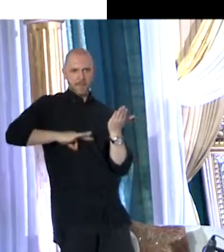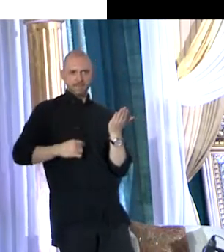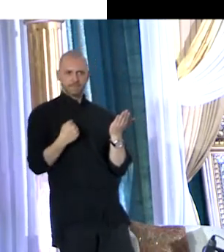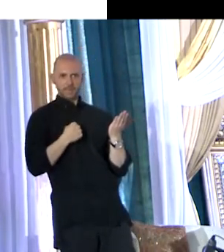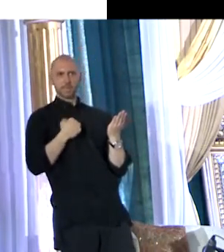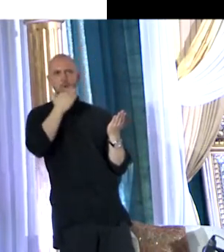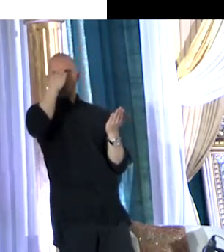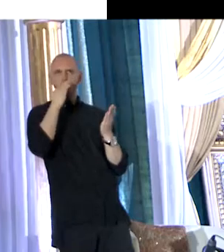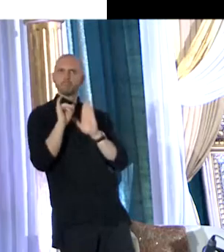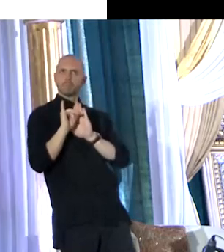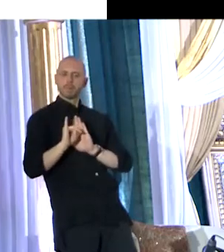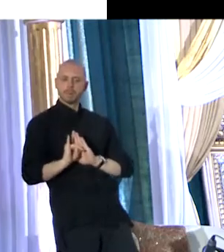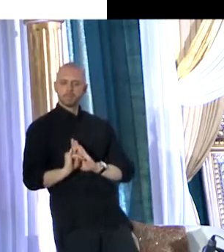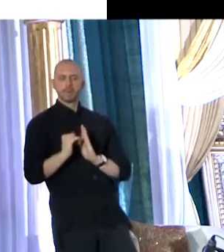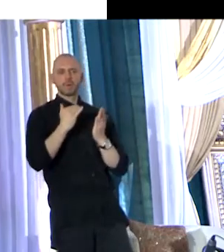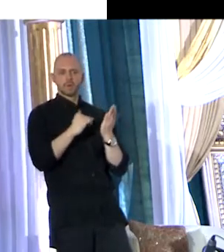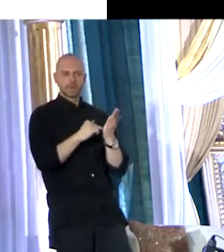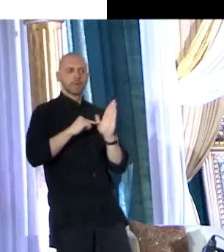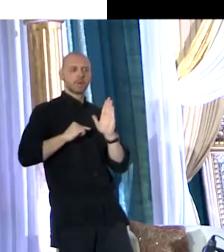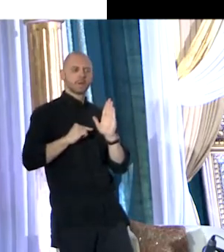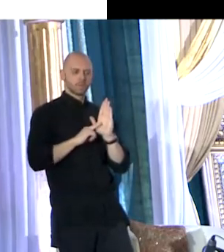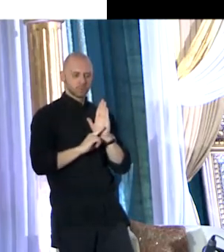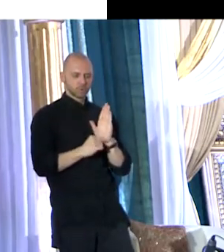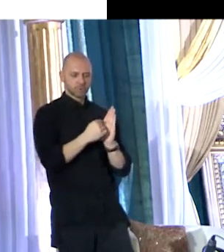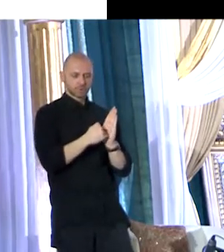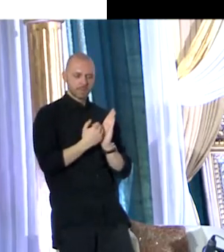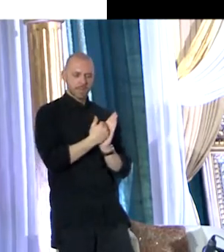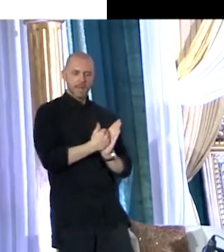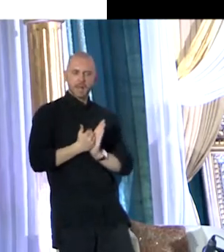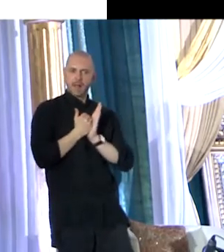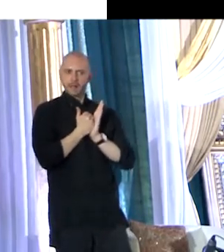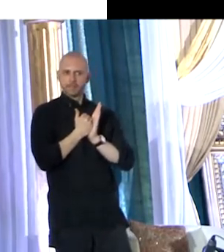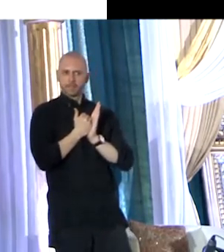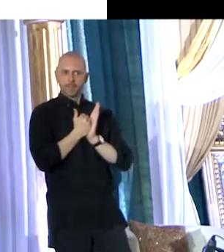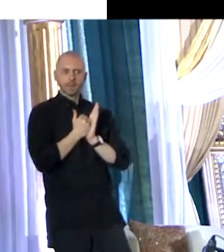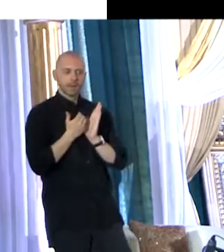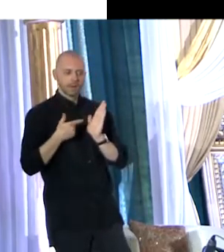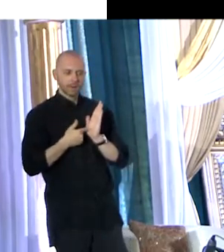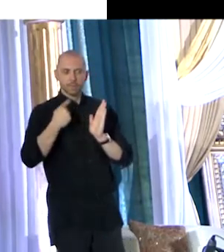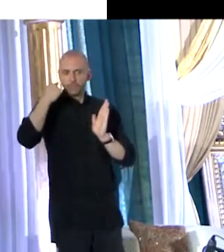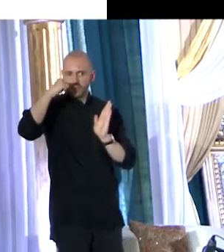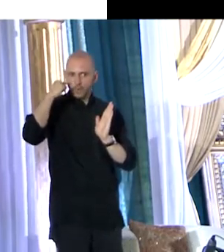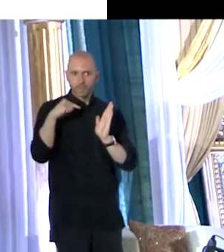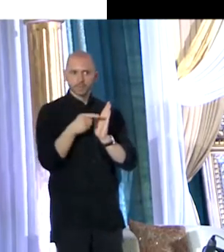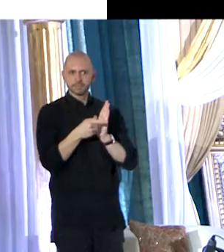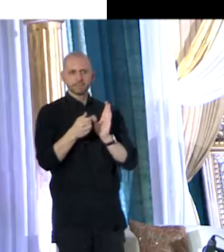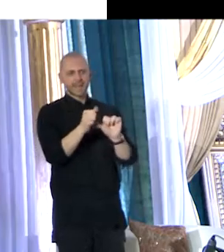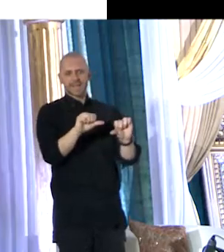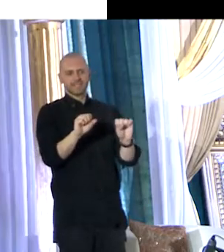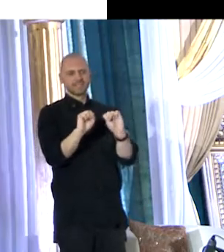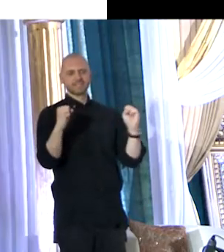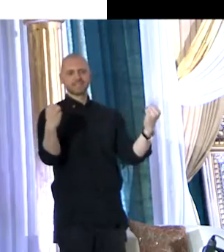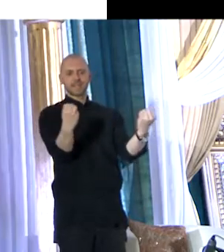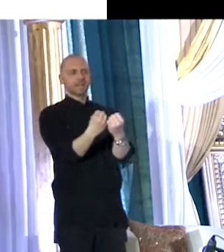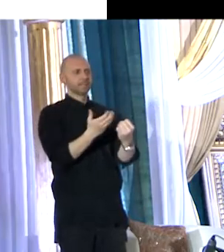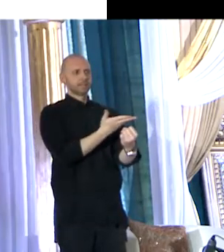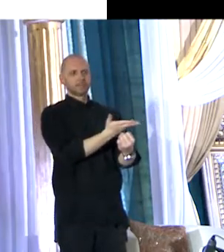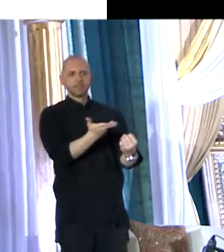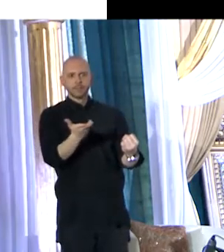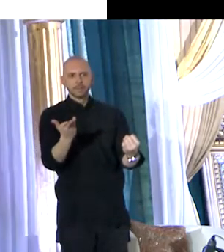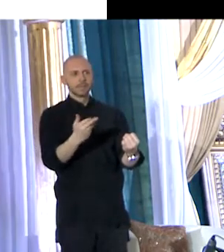fairly powerful vehicle or tool to amplify the voices of individuals in any part of society, particularly those that may